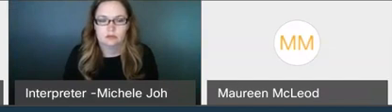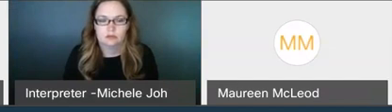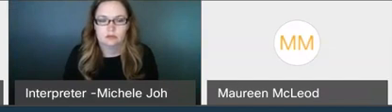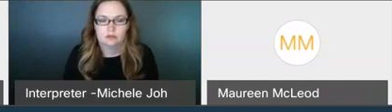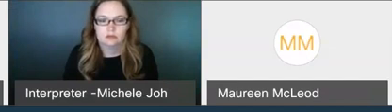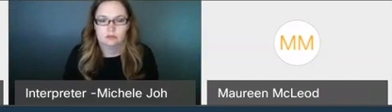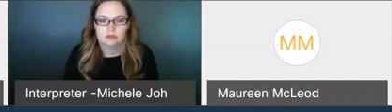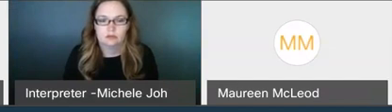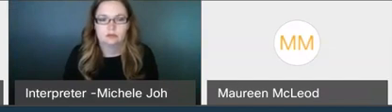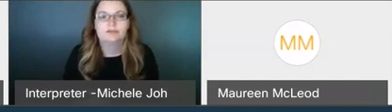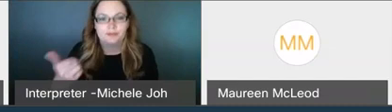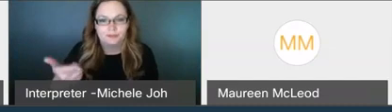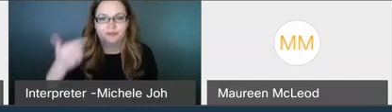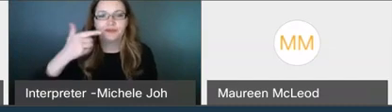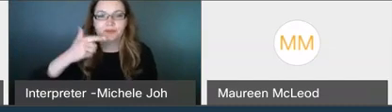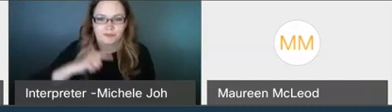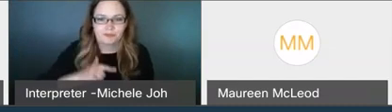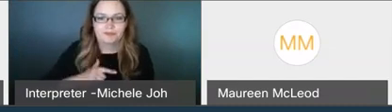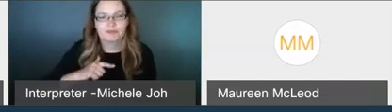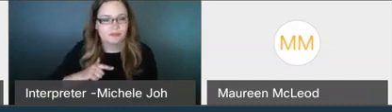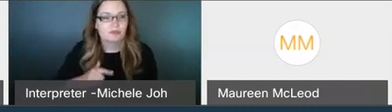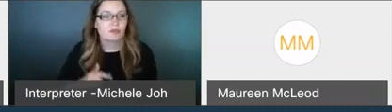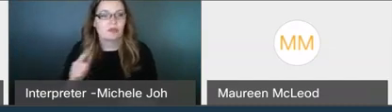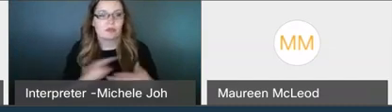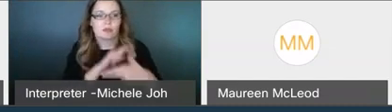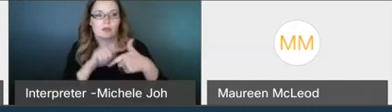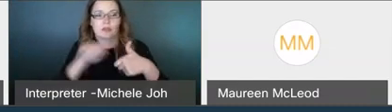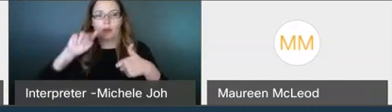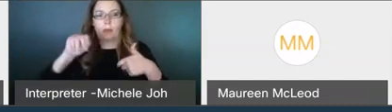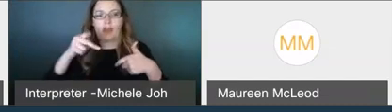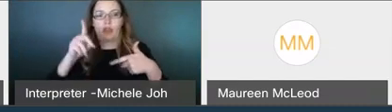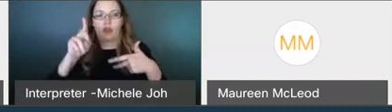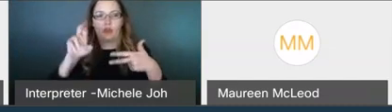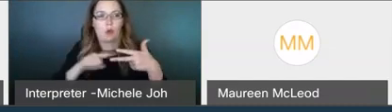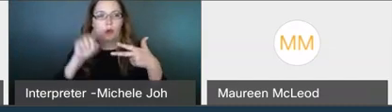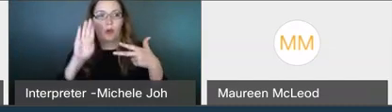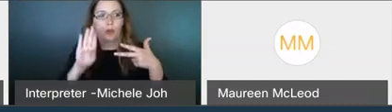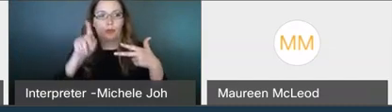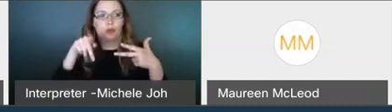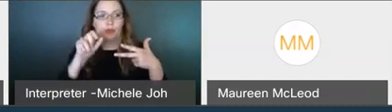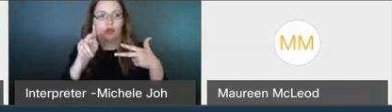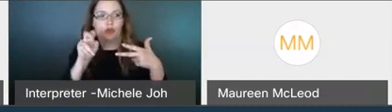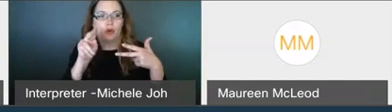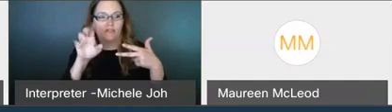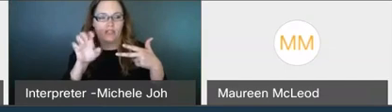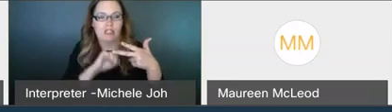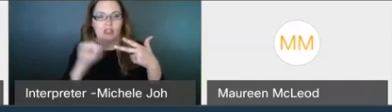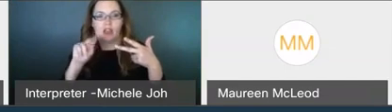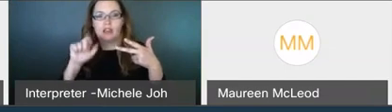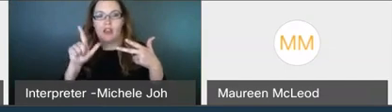There are 3 medications for opioid dependence. Those are methadone, buprenorphine, and naltrexone. I'm going to talk about each